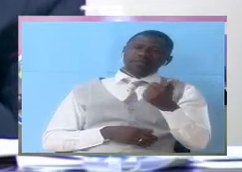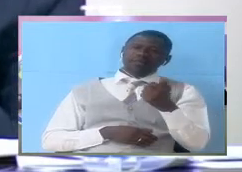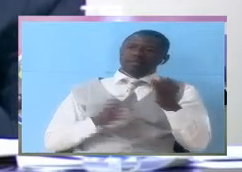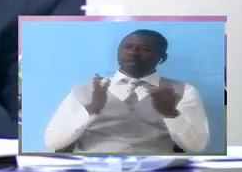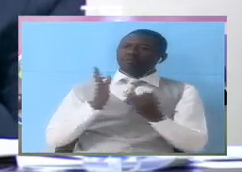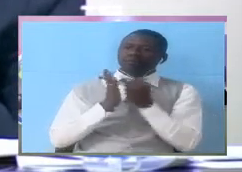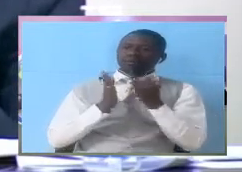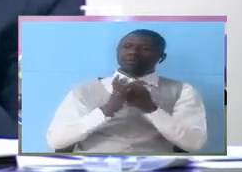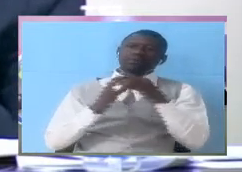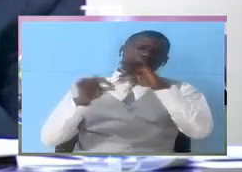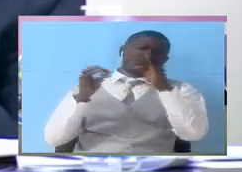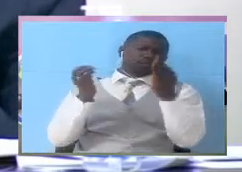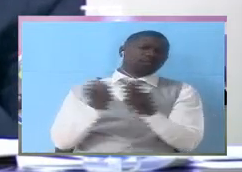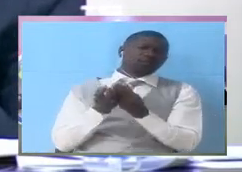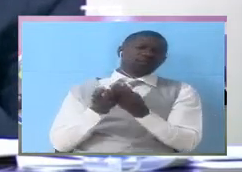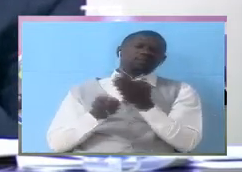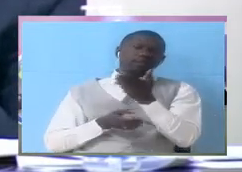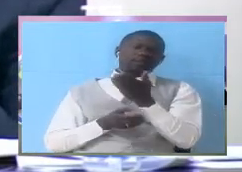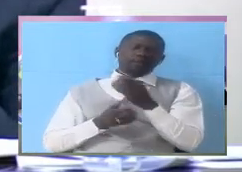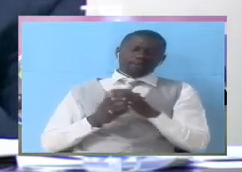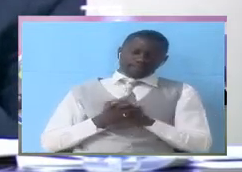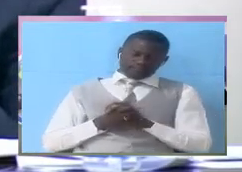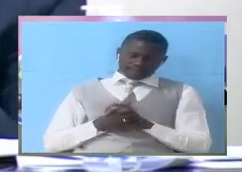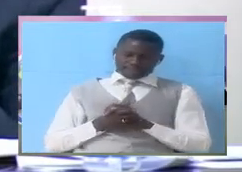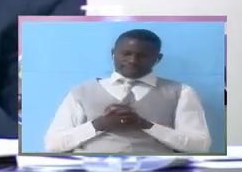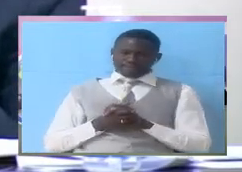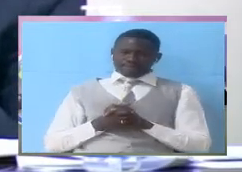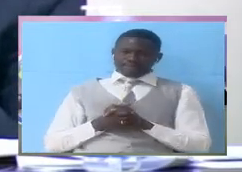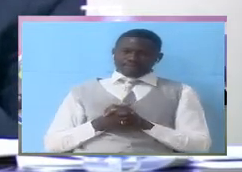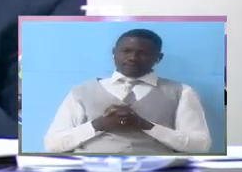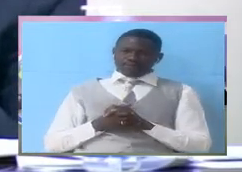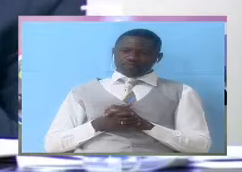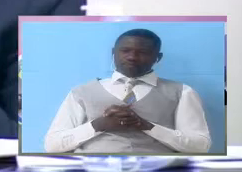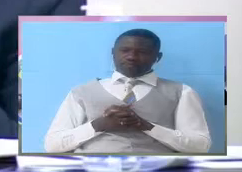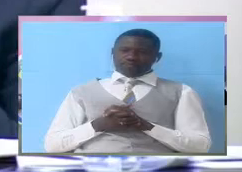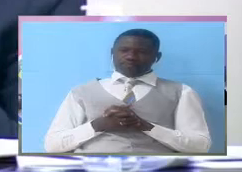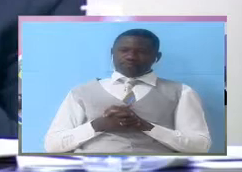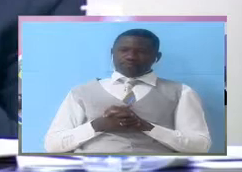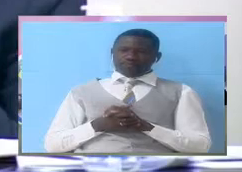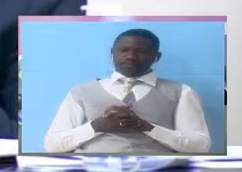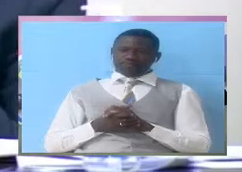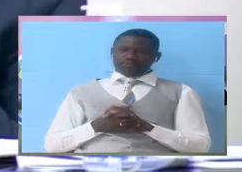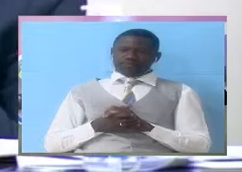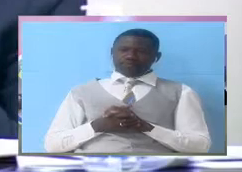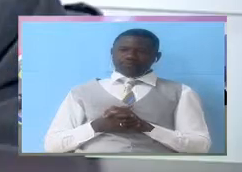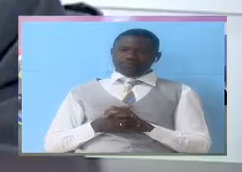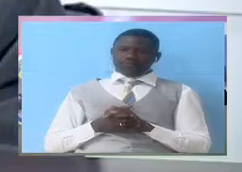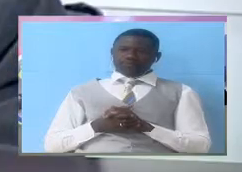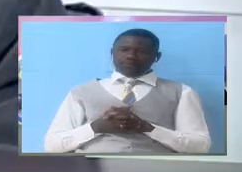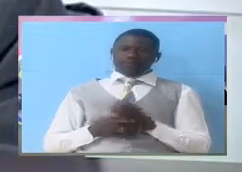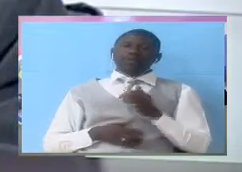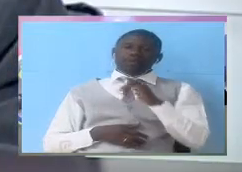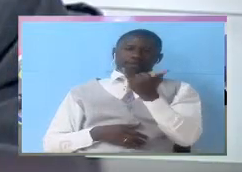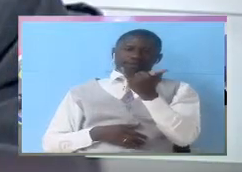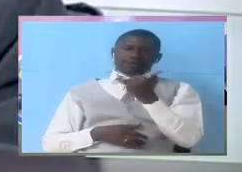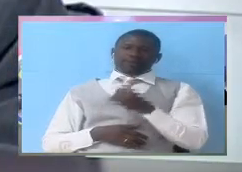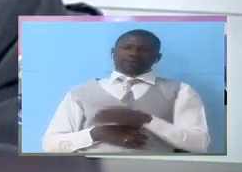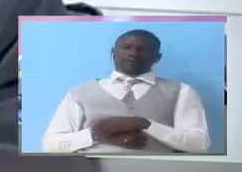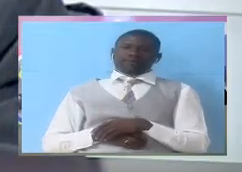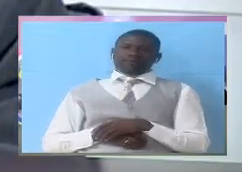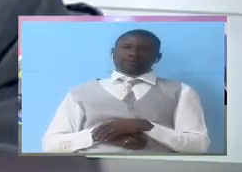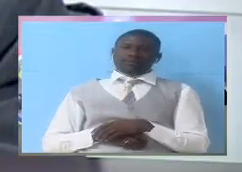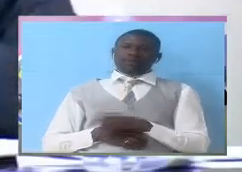dafa melni ñaari fanni joko mo don dox ci digante president bi ak ci panel bi. Yes indeed.